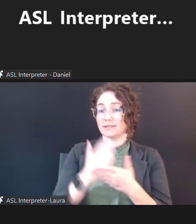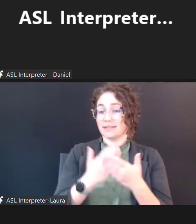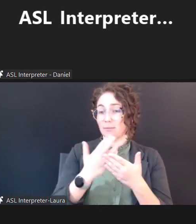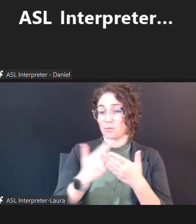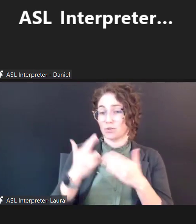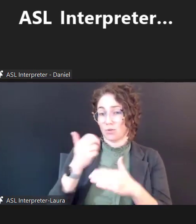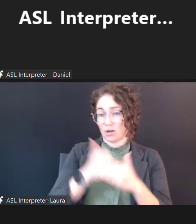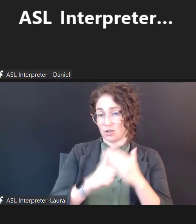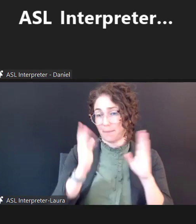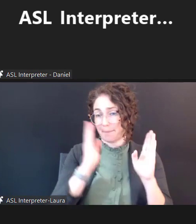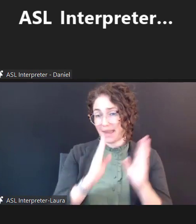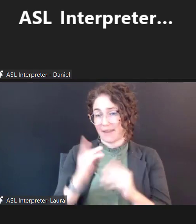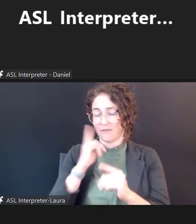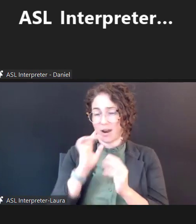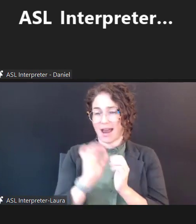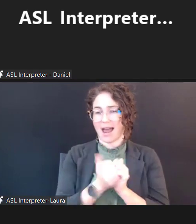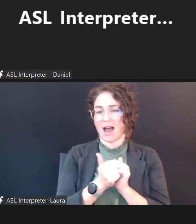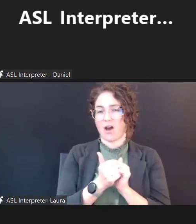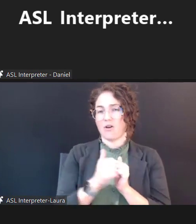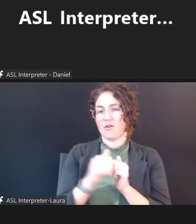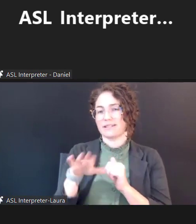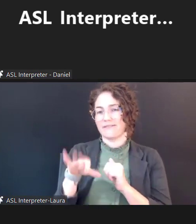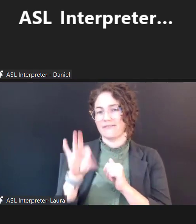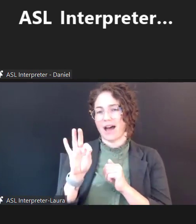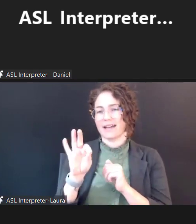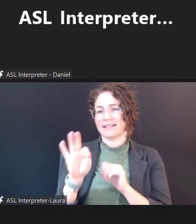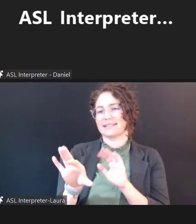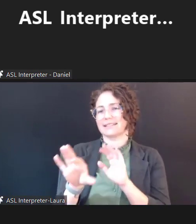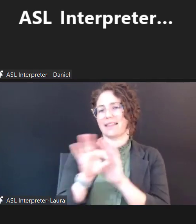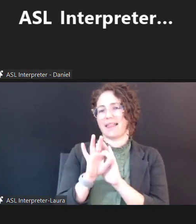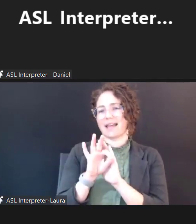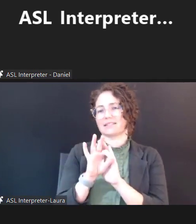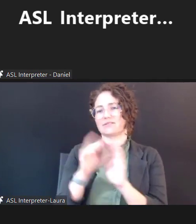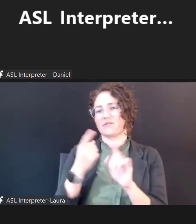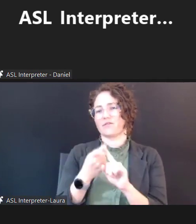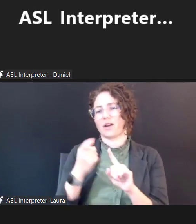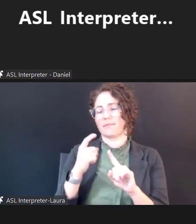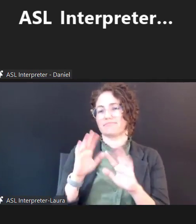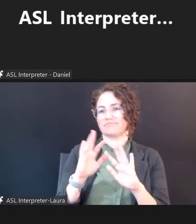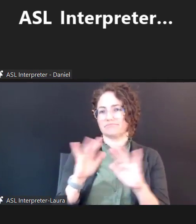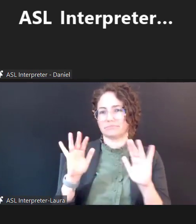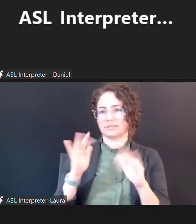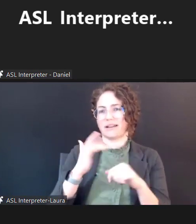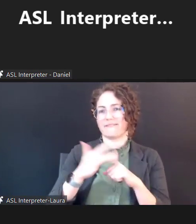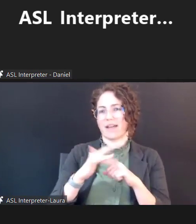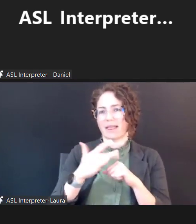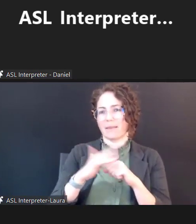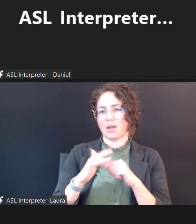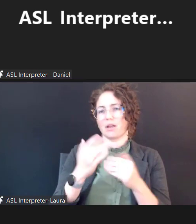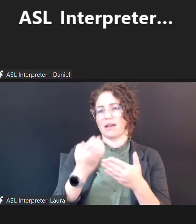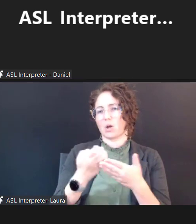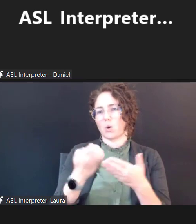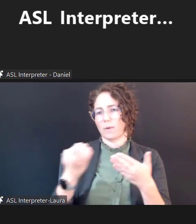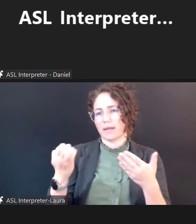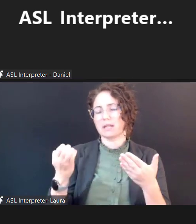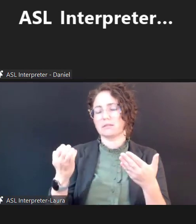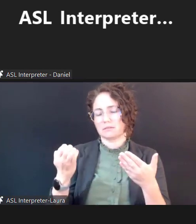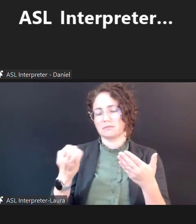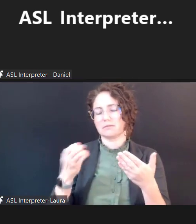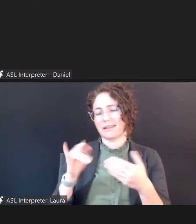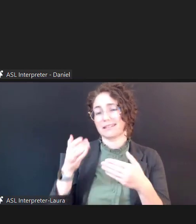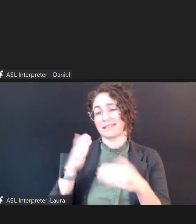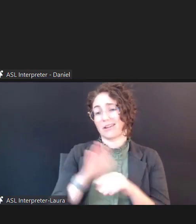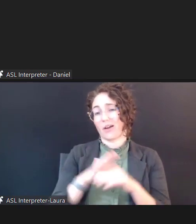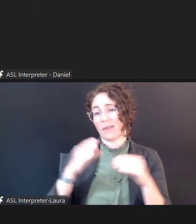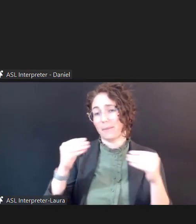planning resources for how to find and select from the array of available equipment that is on the